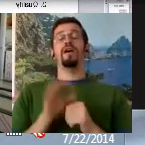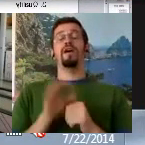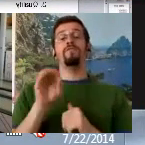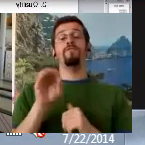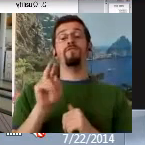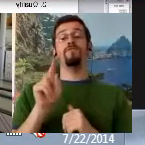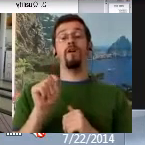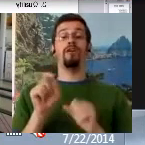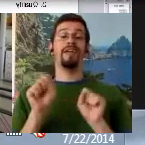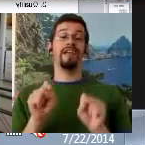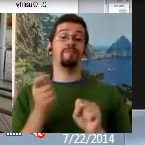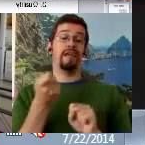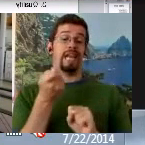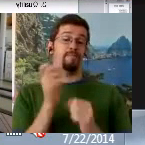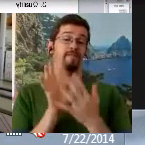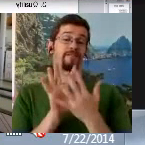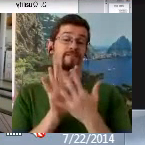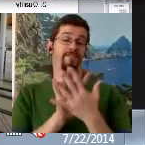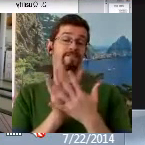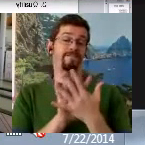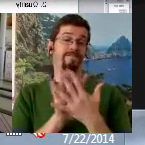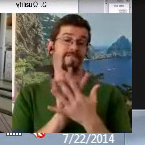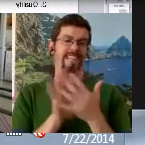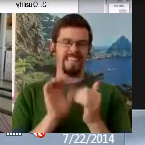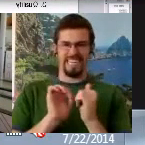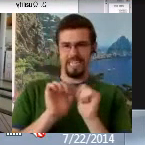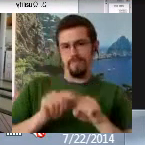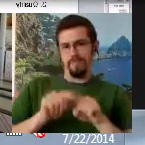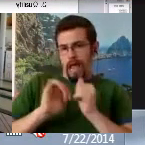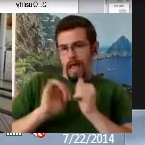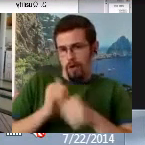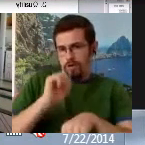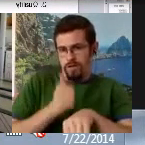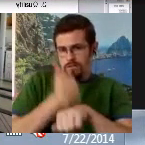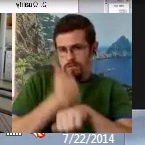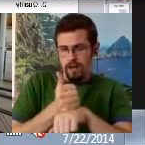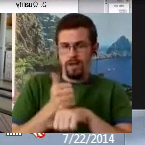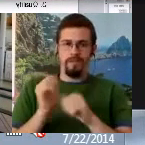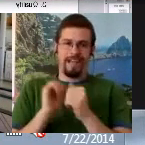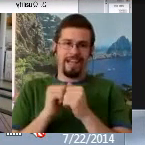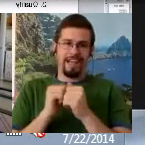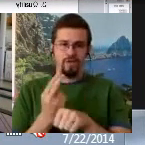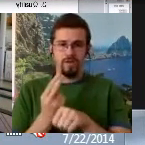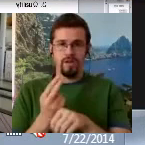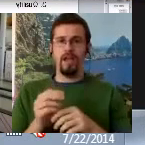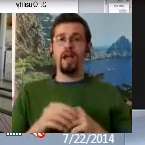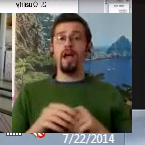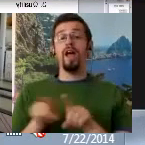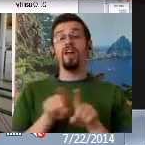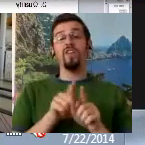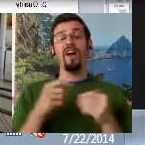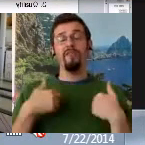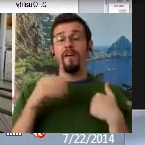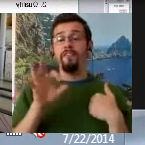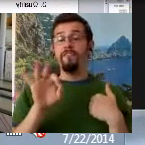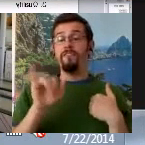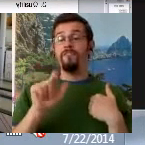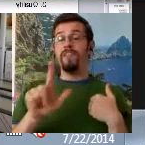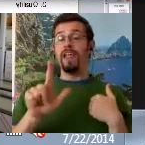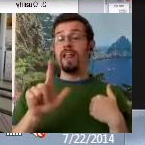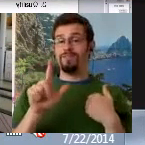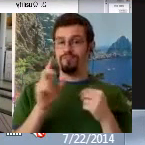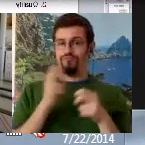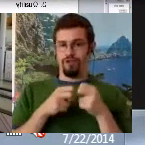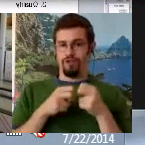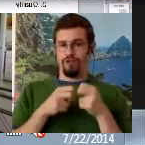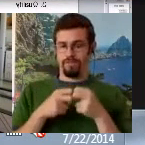have it set up and where you're using that font. There's some fill issues because SignWriting is a two-color